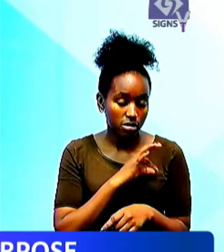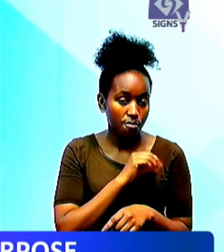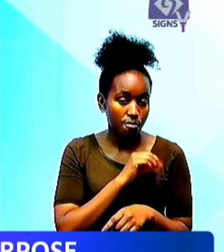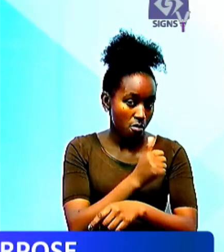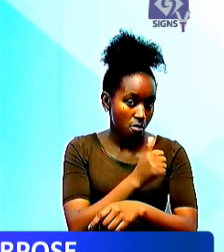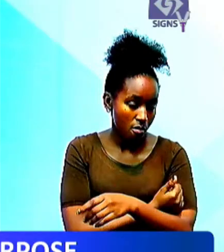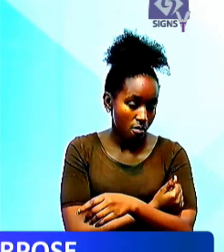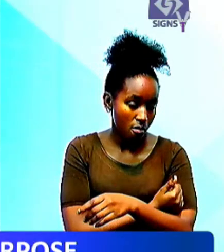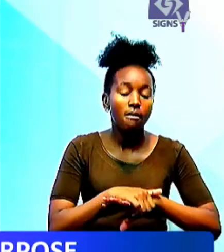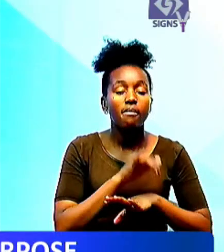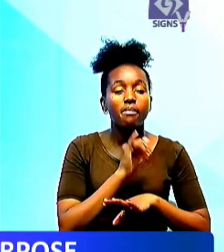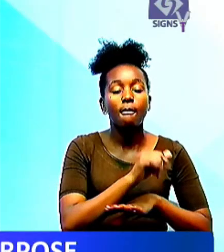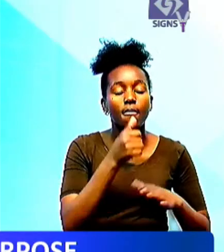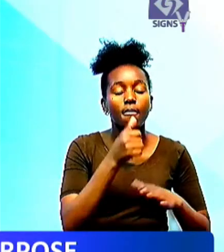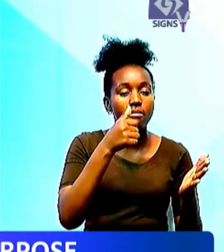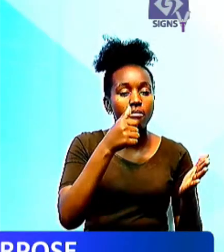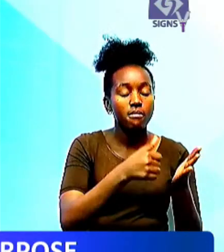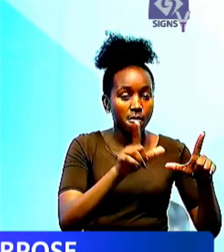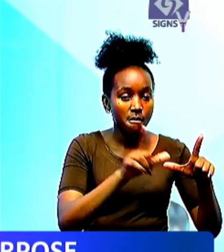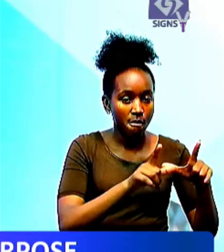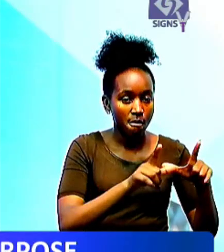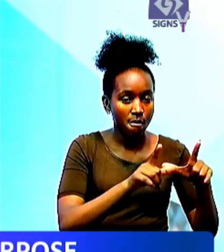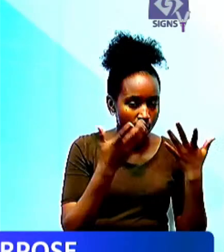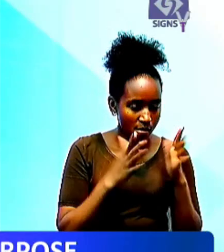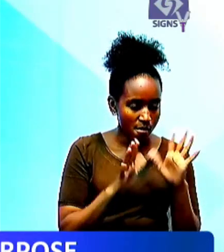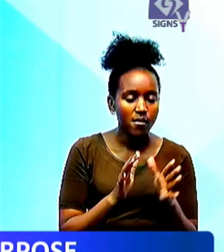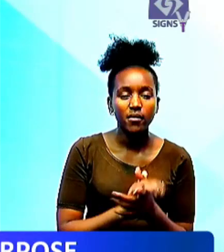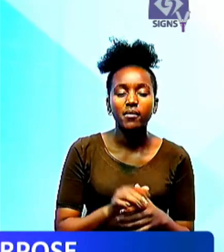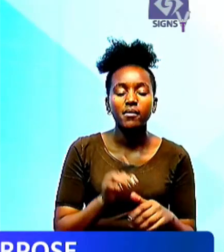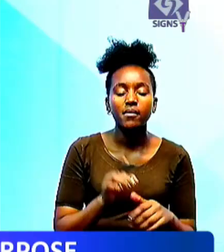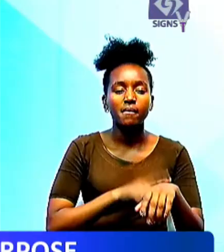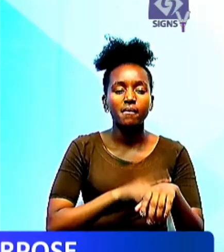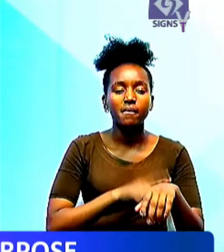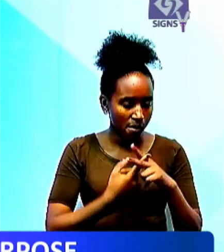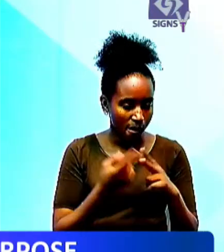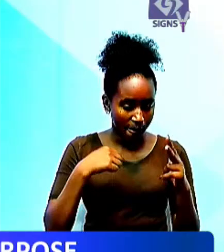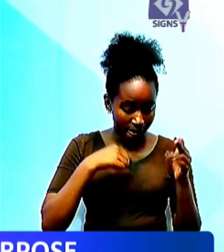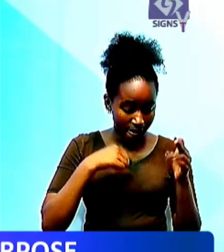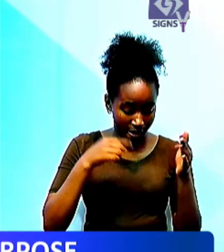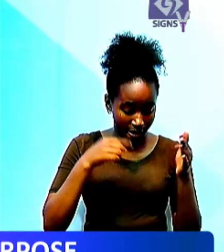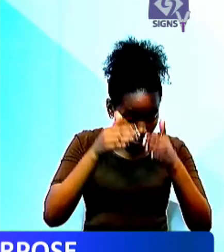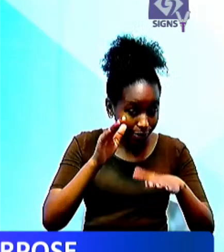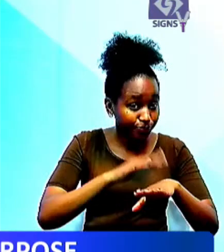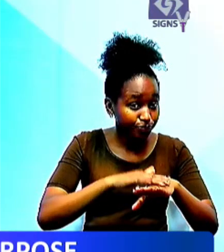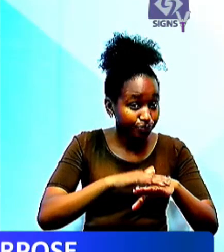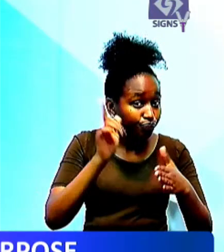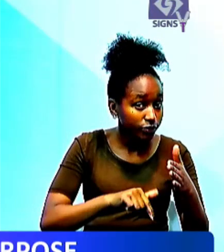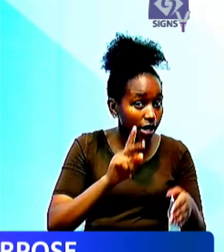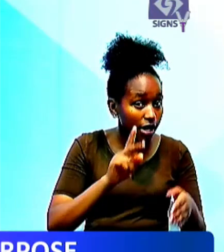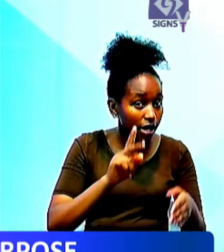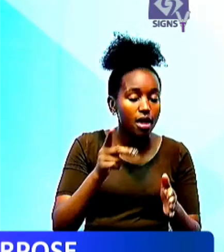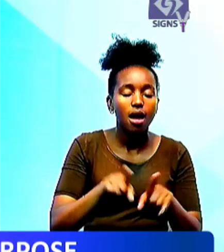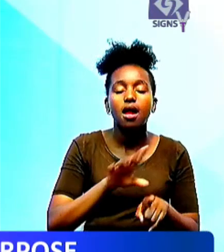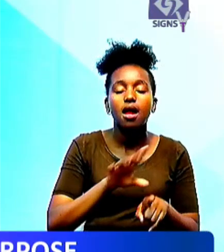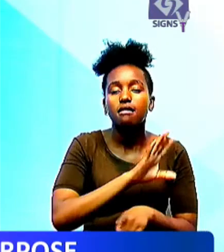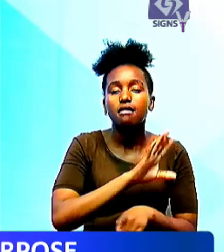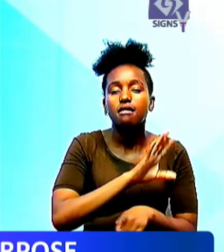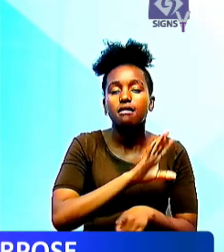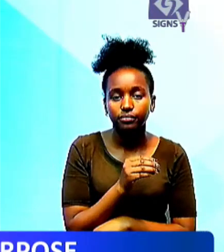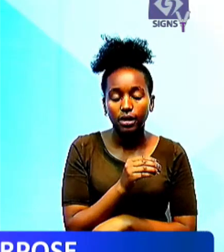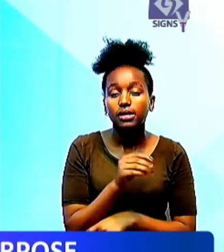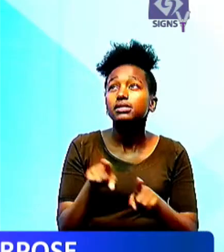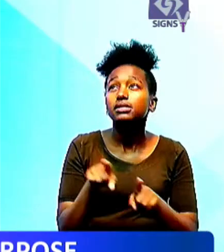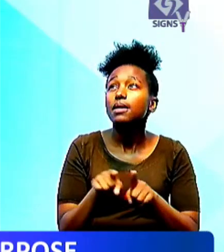So when now we started, we are looking in the Kenyan market and Africa, and what you realize, and one of the conference